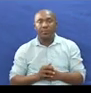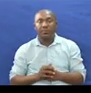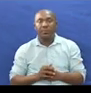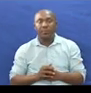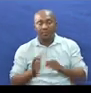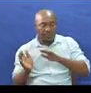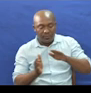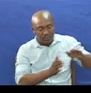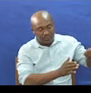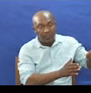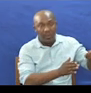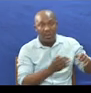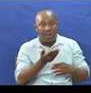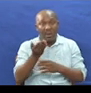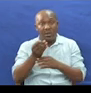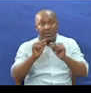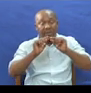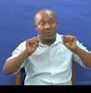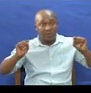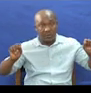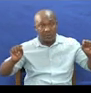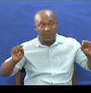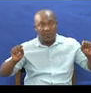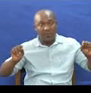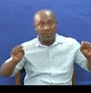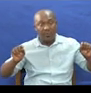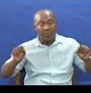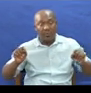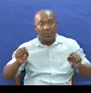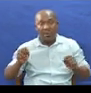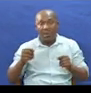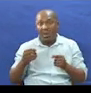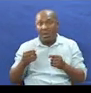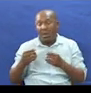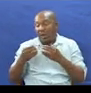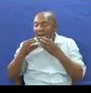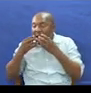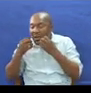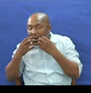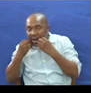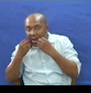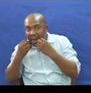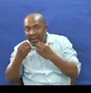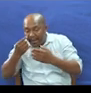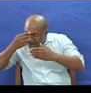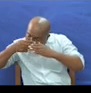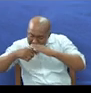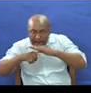Another sentence is, the rat passed through the